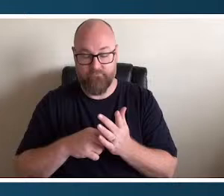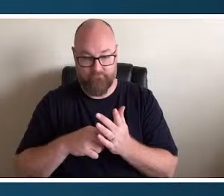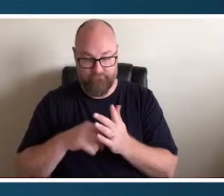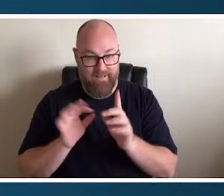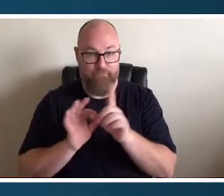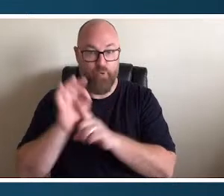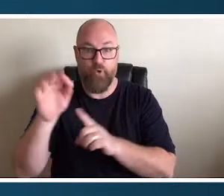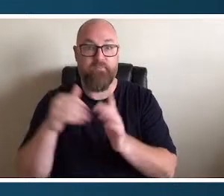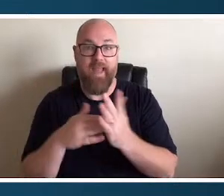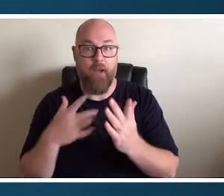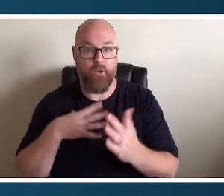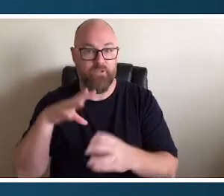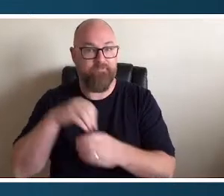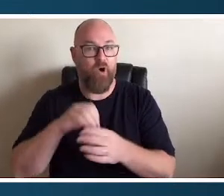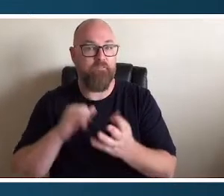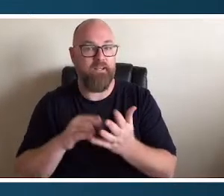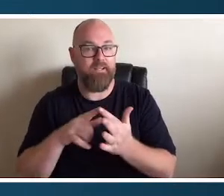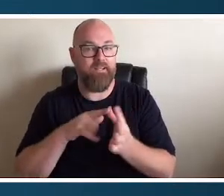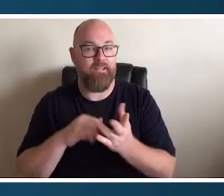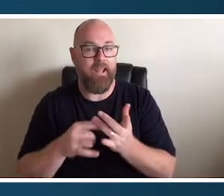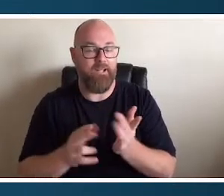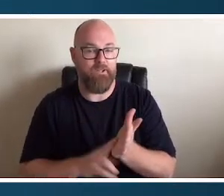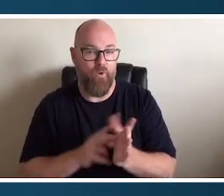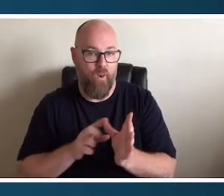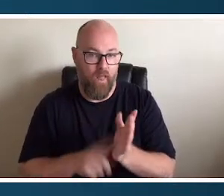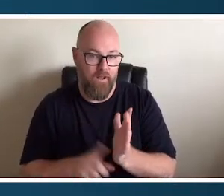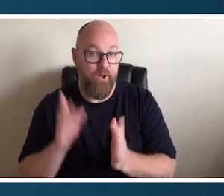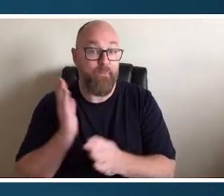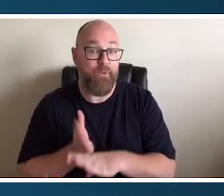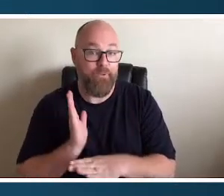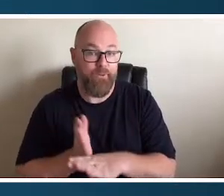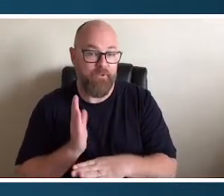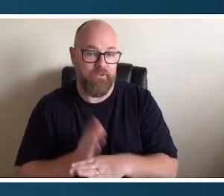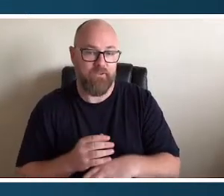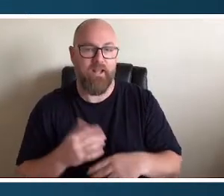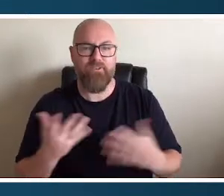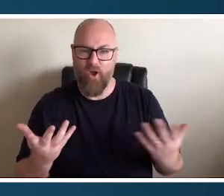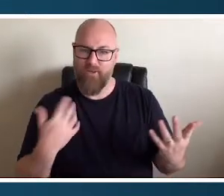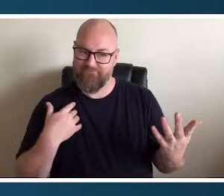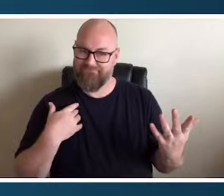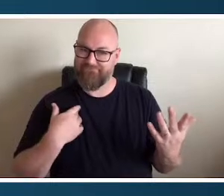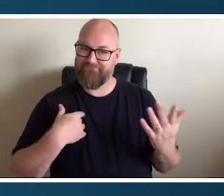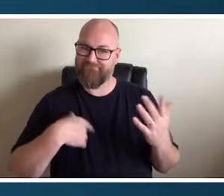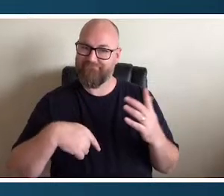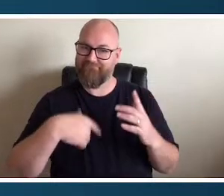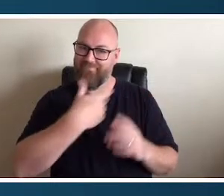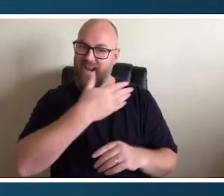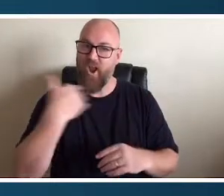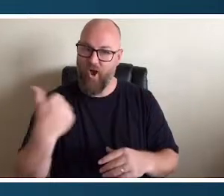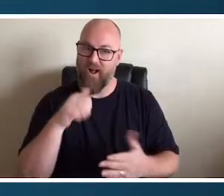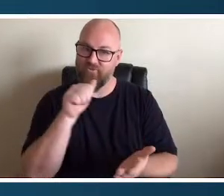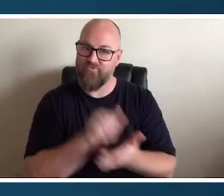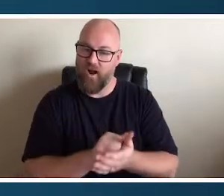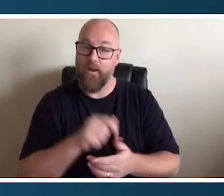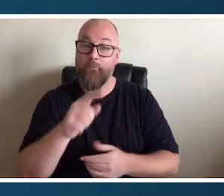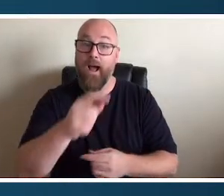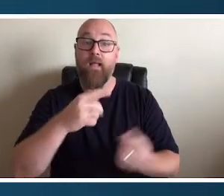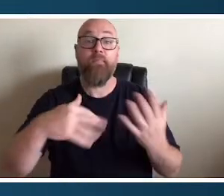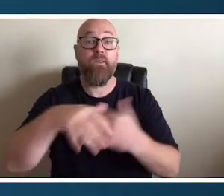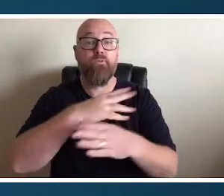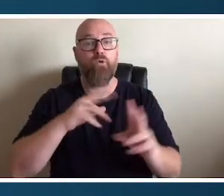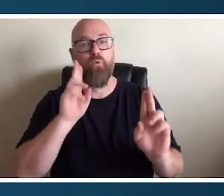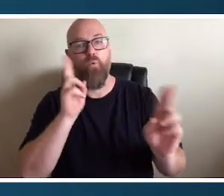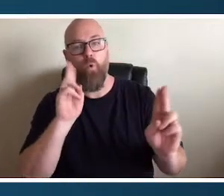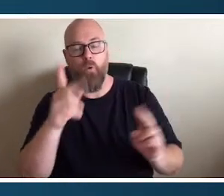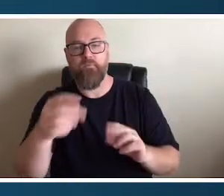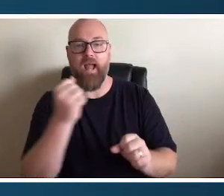work." And a female's, well, so it all seems nice, right? But the social norms and the